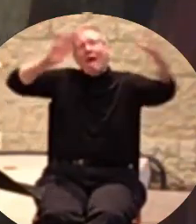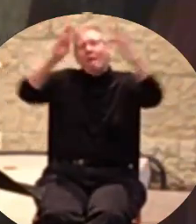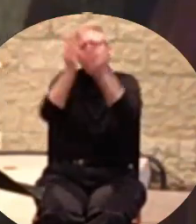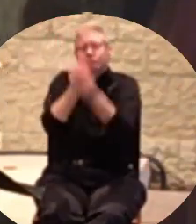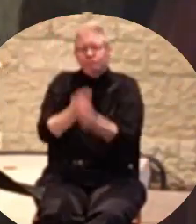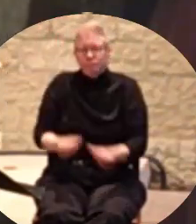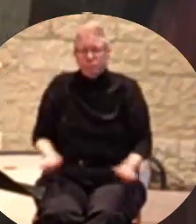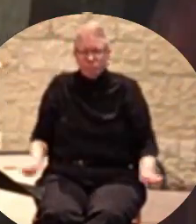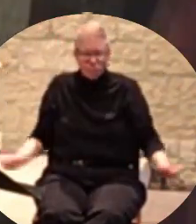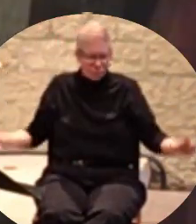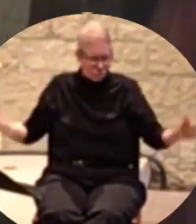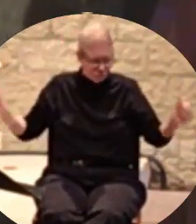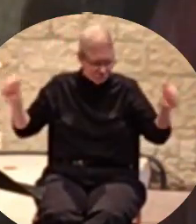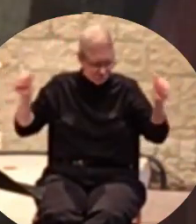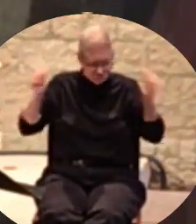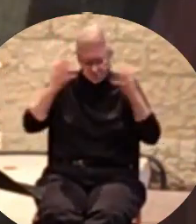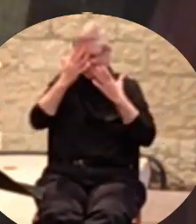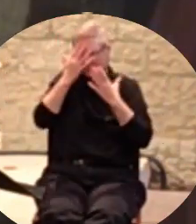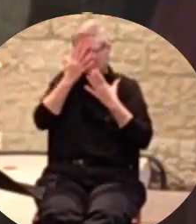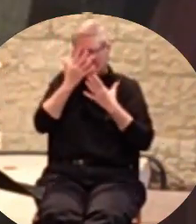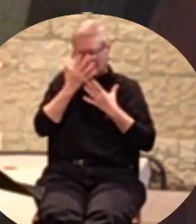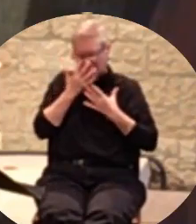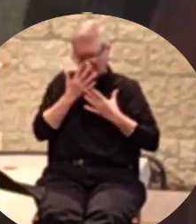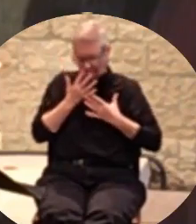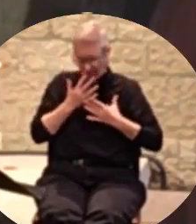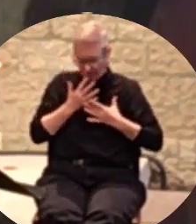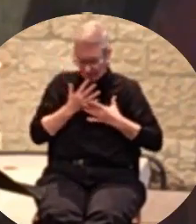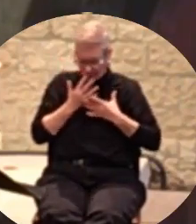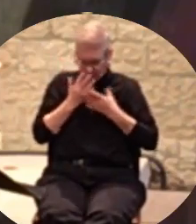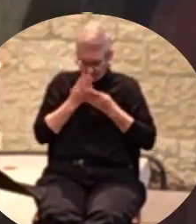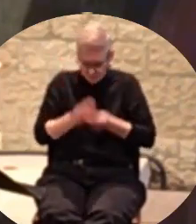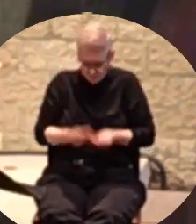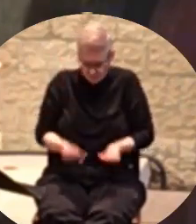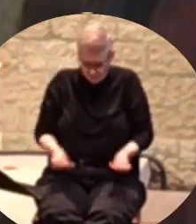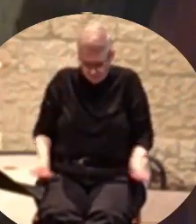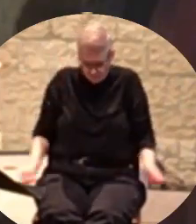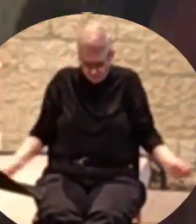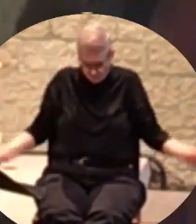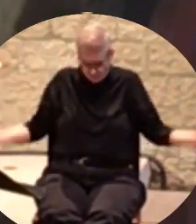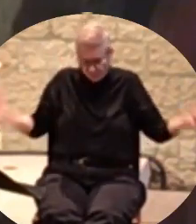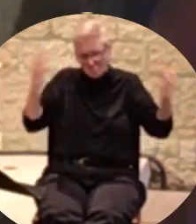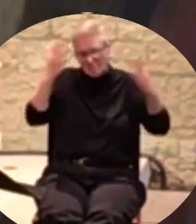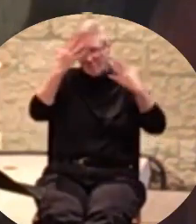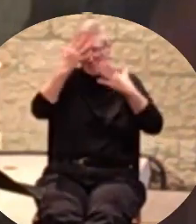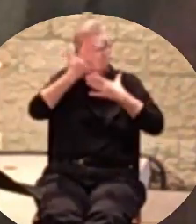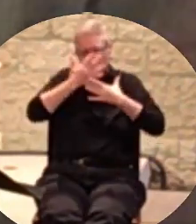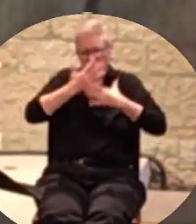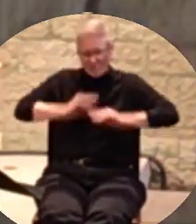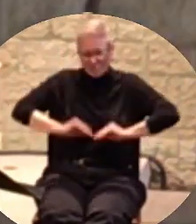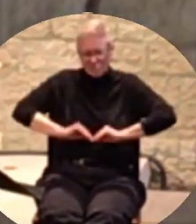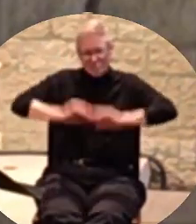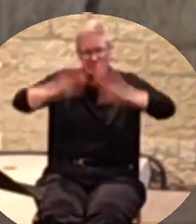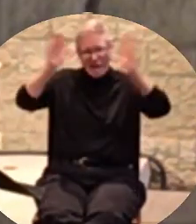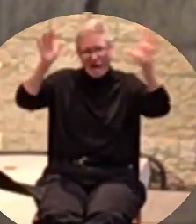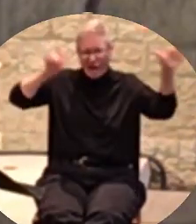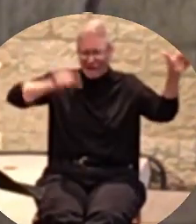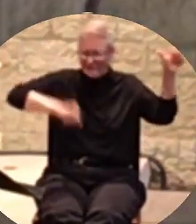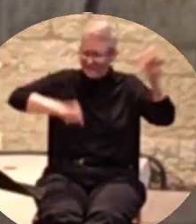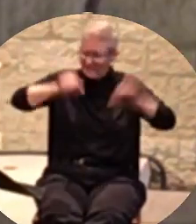All my sins drive a dark of all my doubt away.